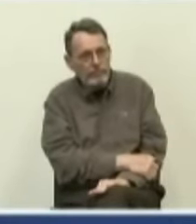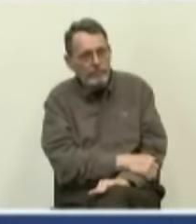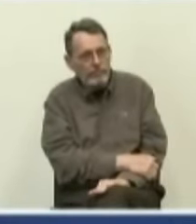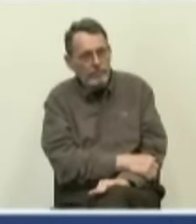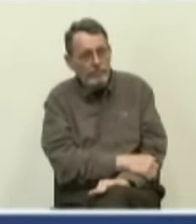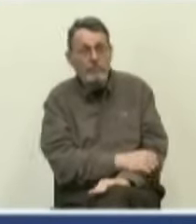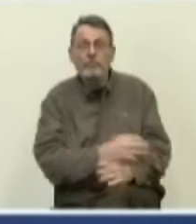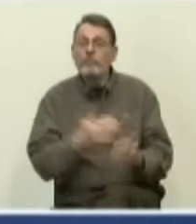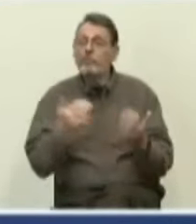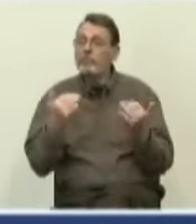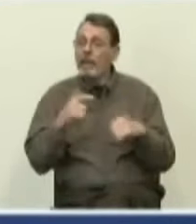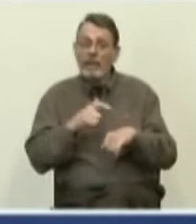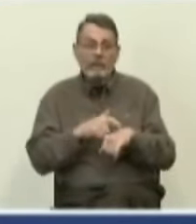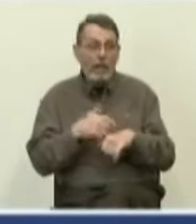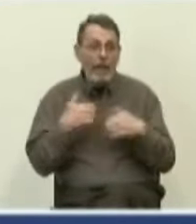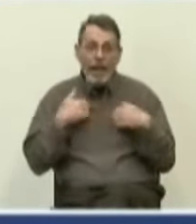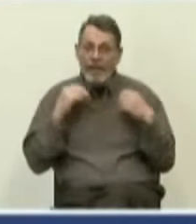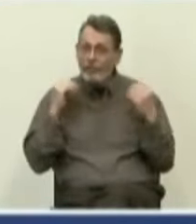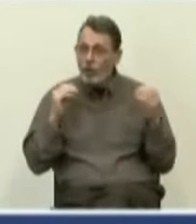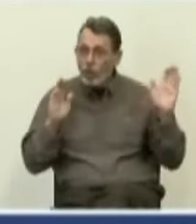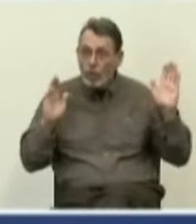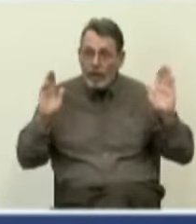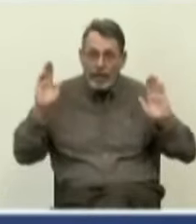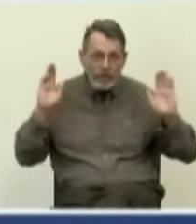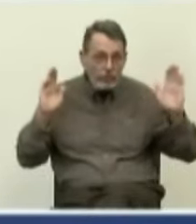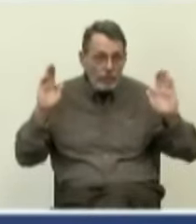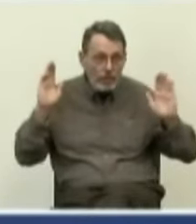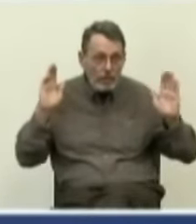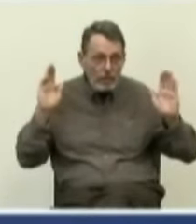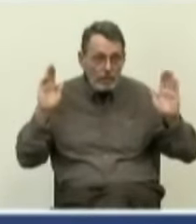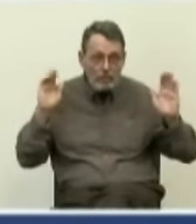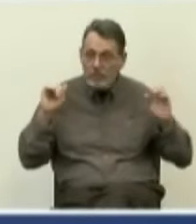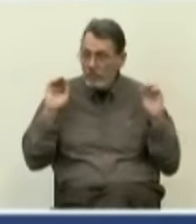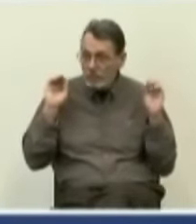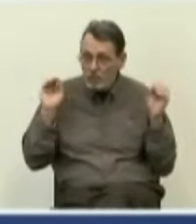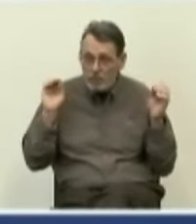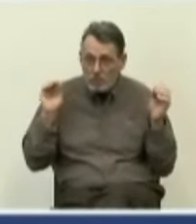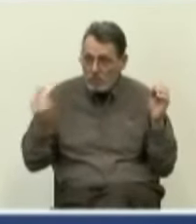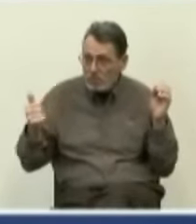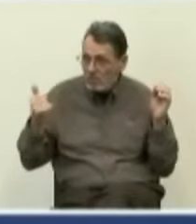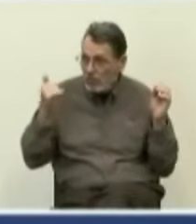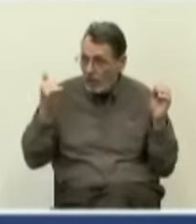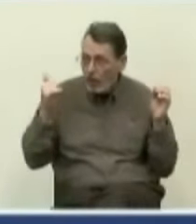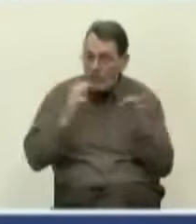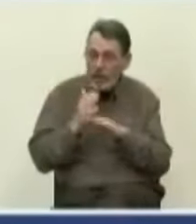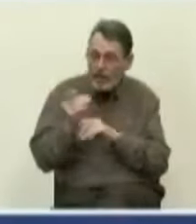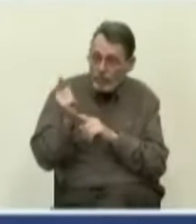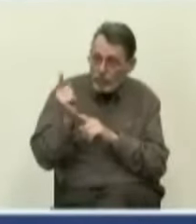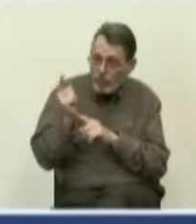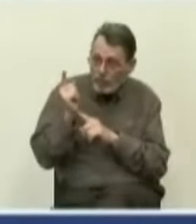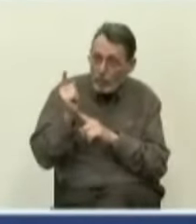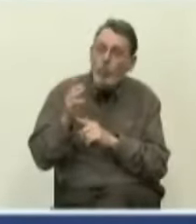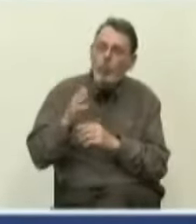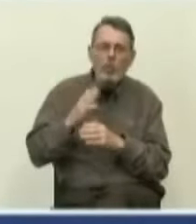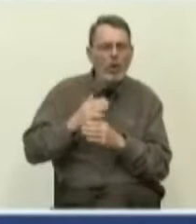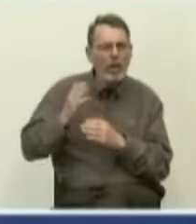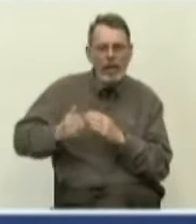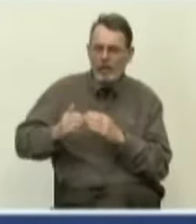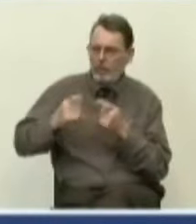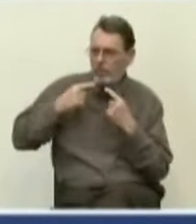At this time, we have no hands raised. If we do not receive any calls in 1 minute, we will end the broadcast.